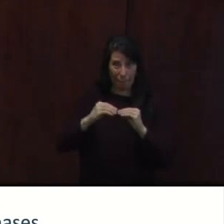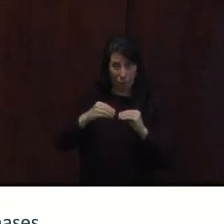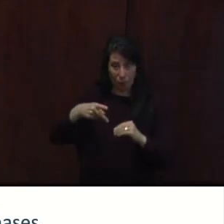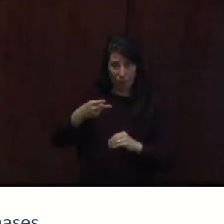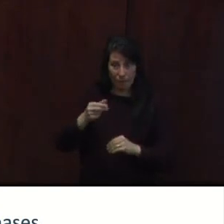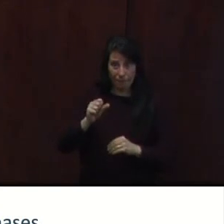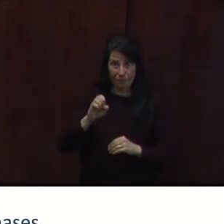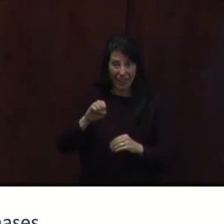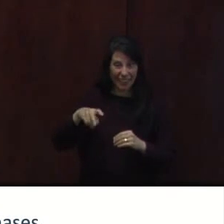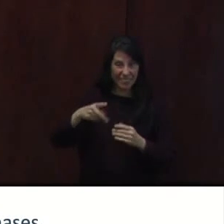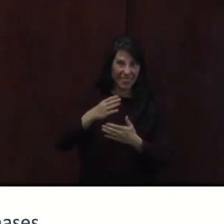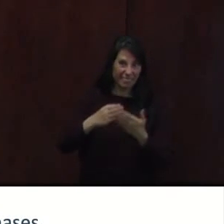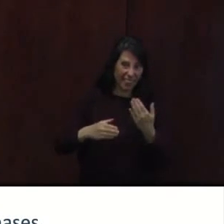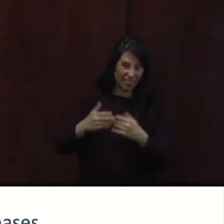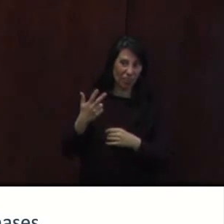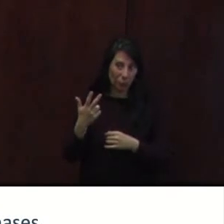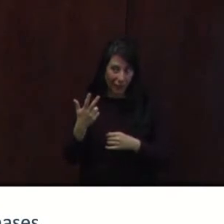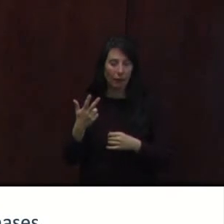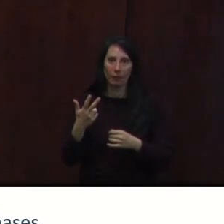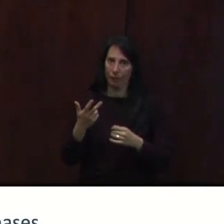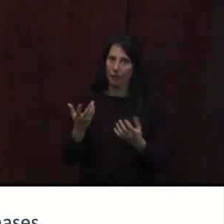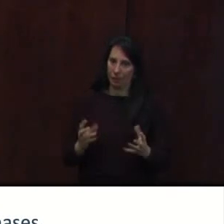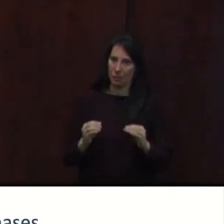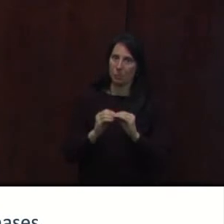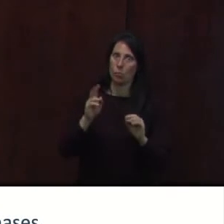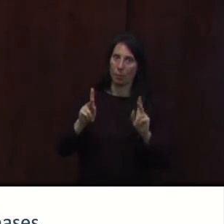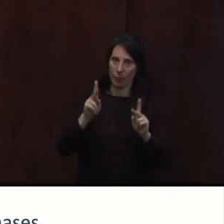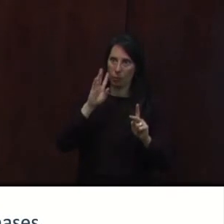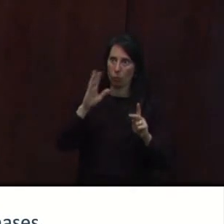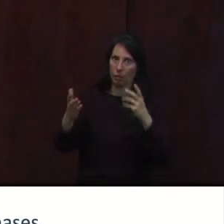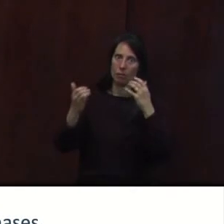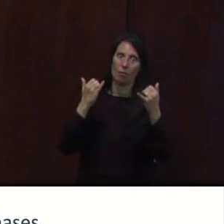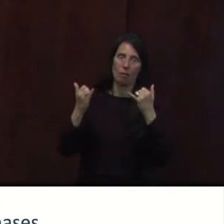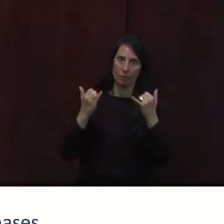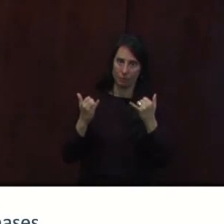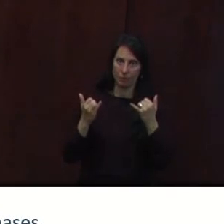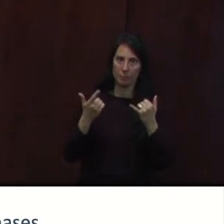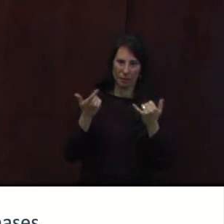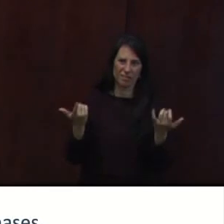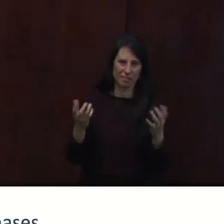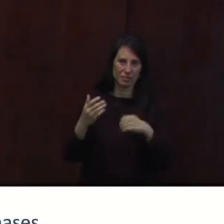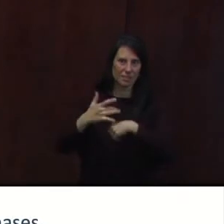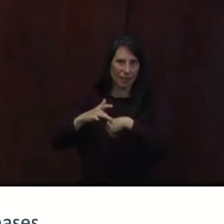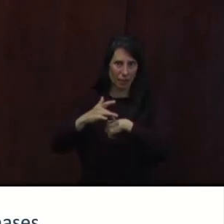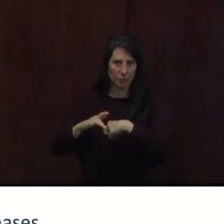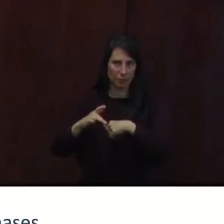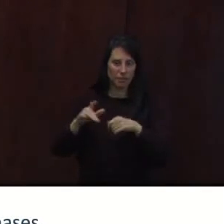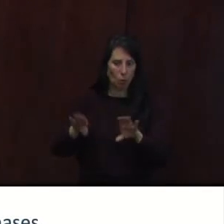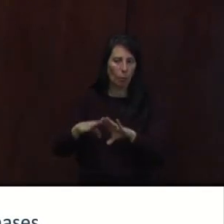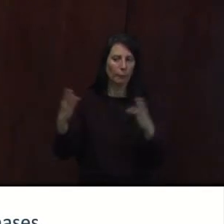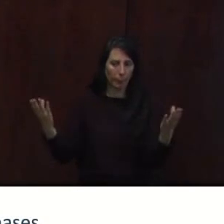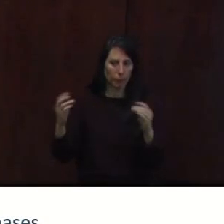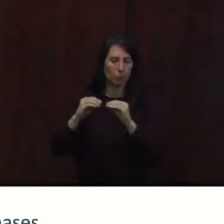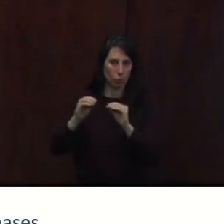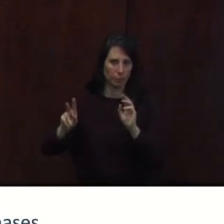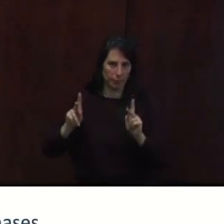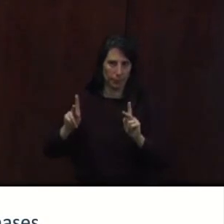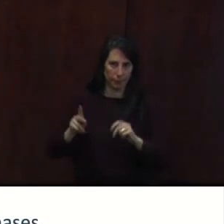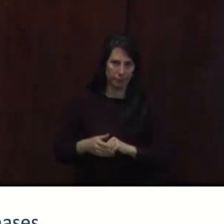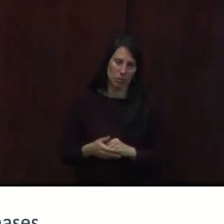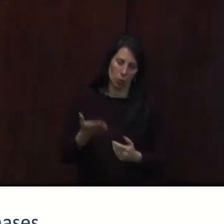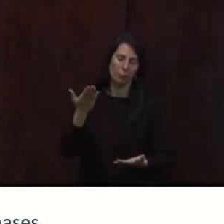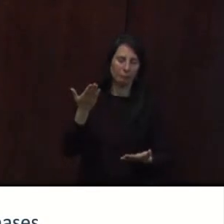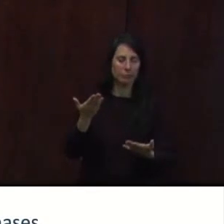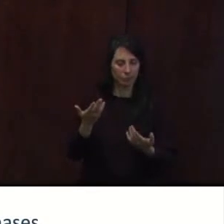because the new phase is open, we might still see a lot of call volume. We might see a lot of traffic on the website. Understood.